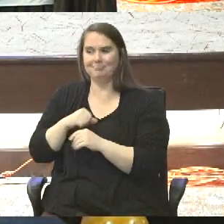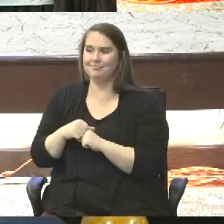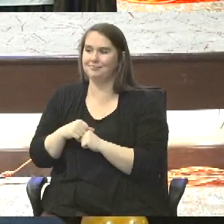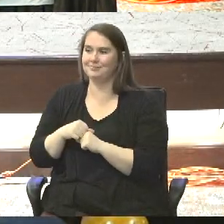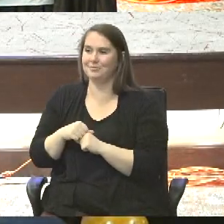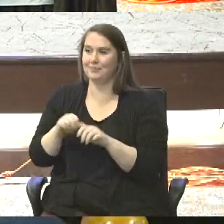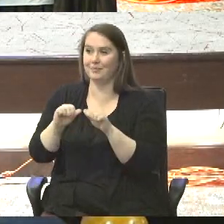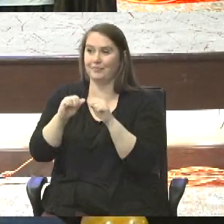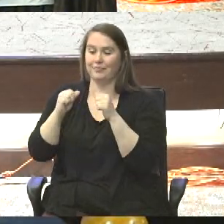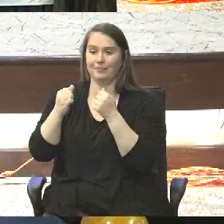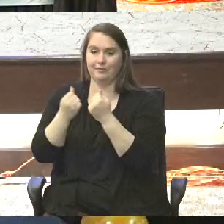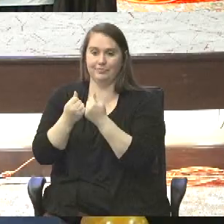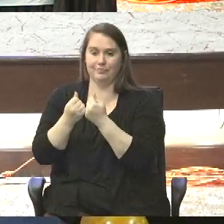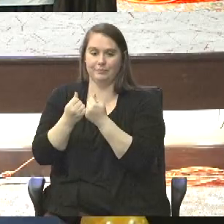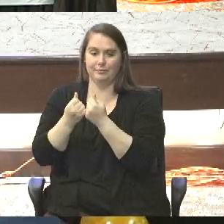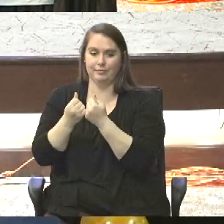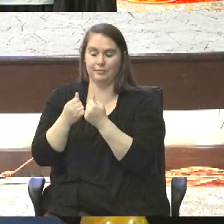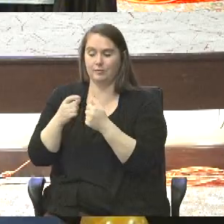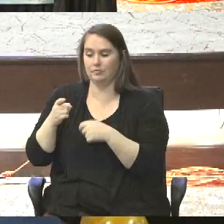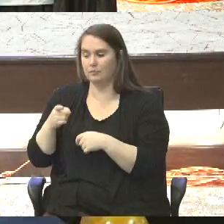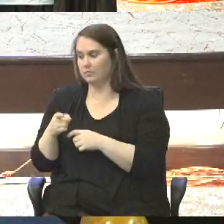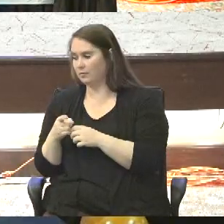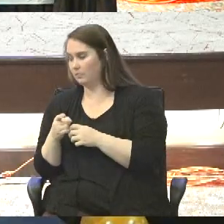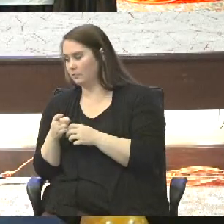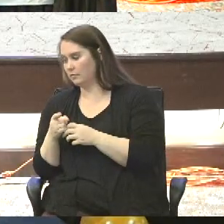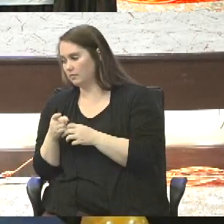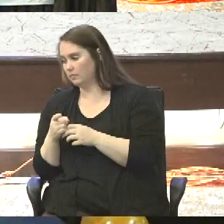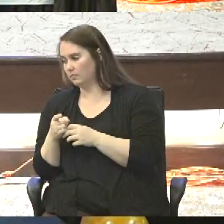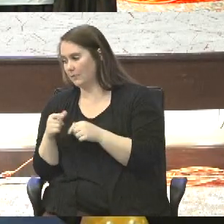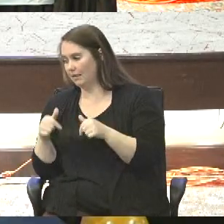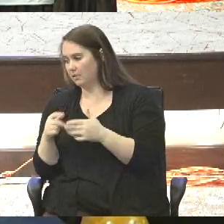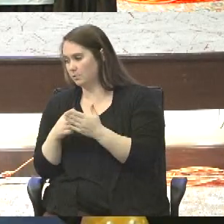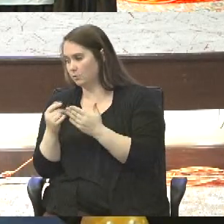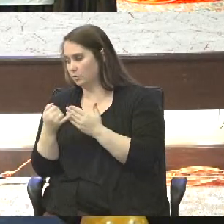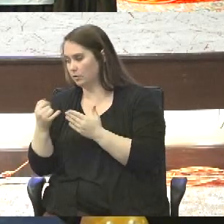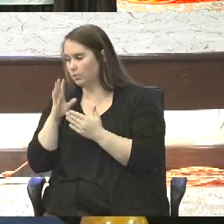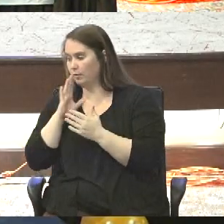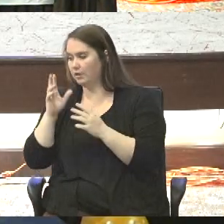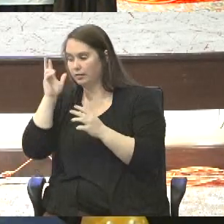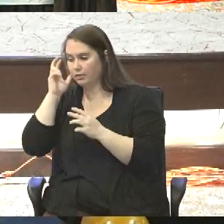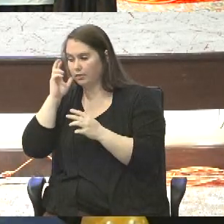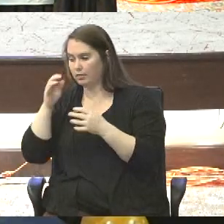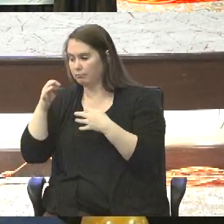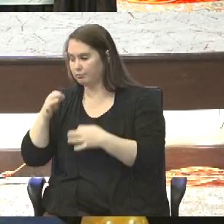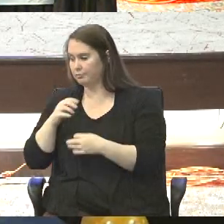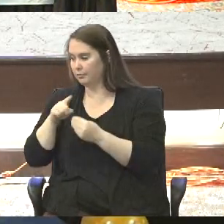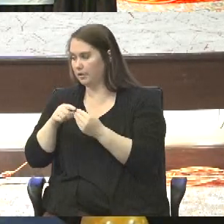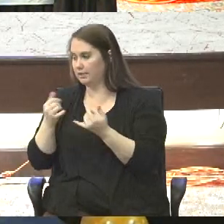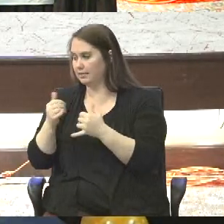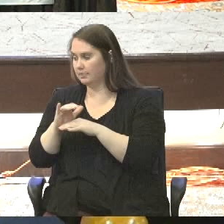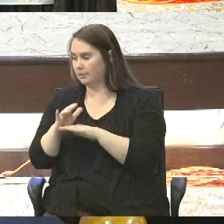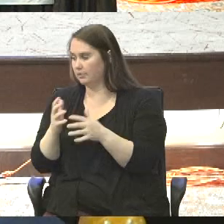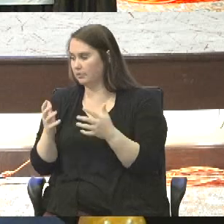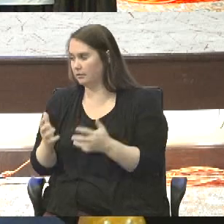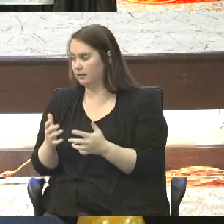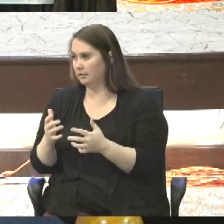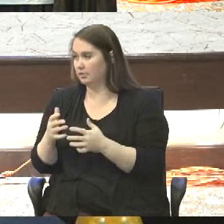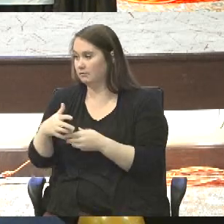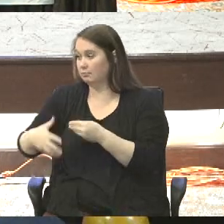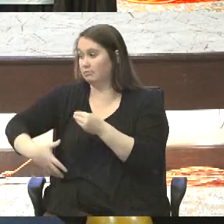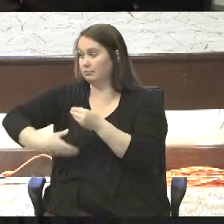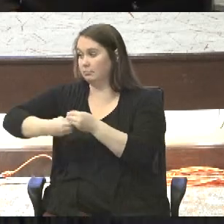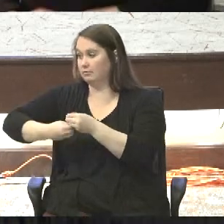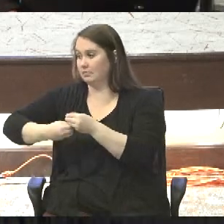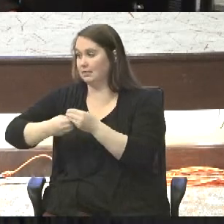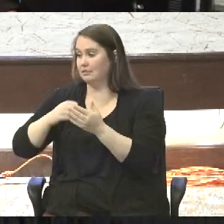agency of record, Madden Preprint Media. This project you're going to hear about tonight is an extension of the city